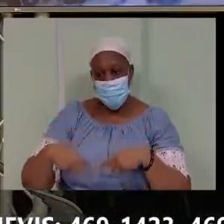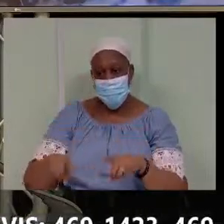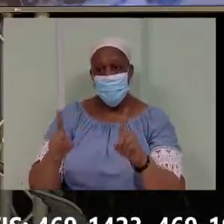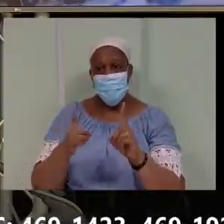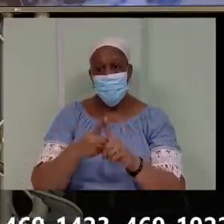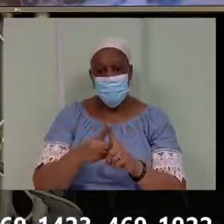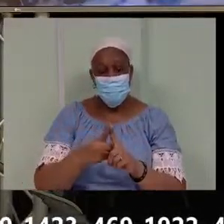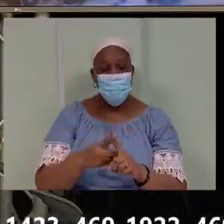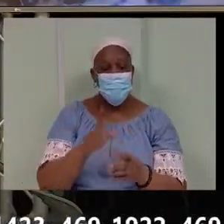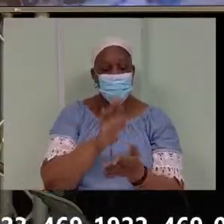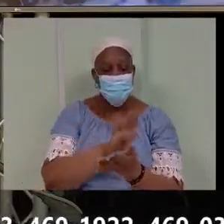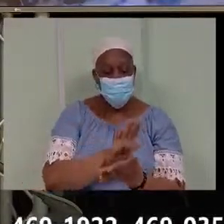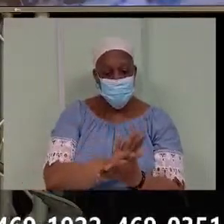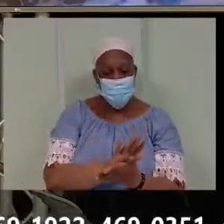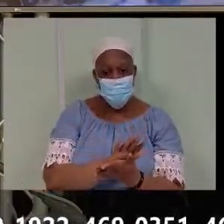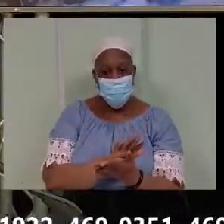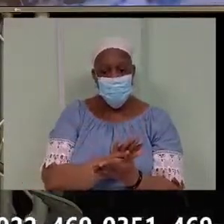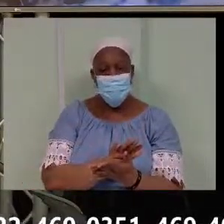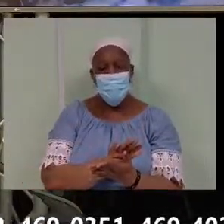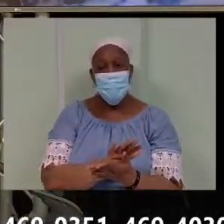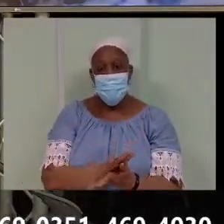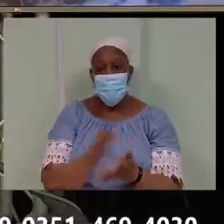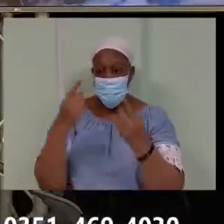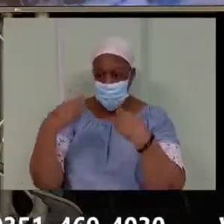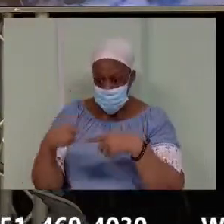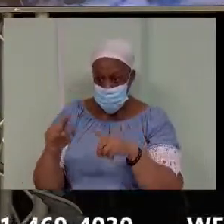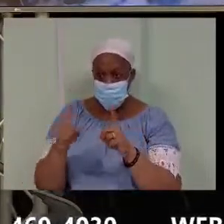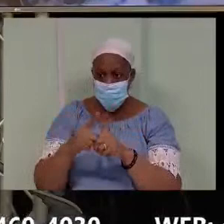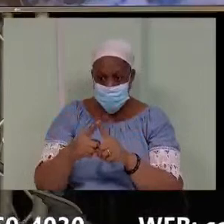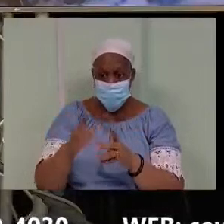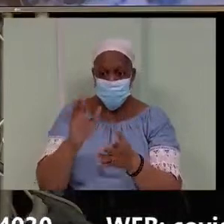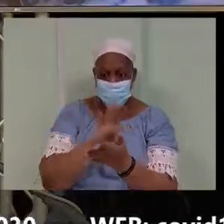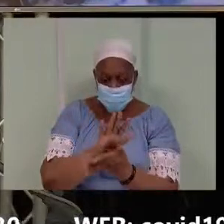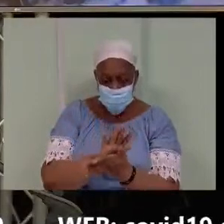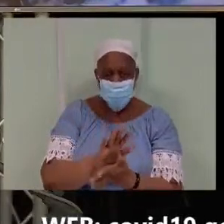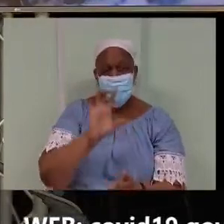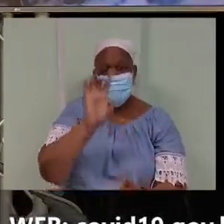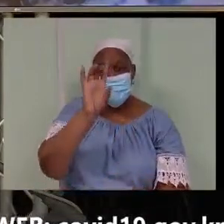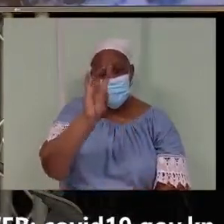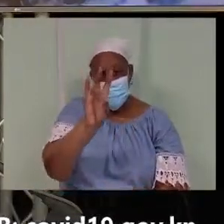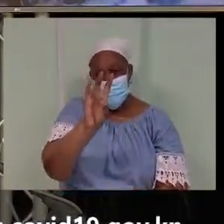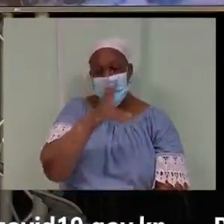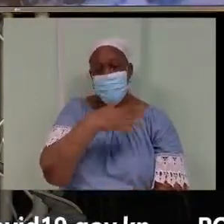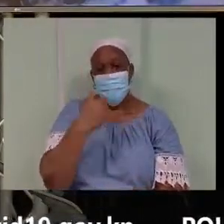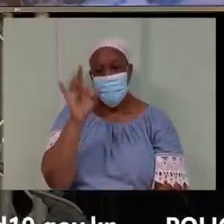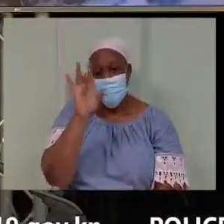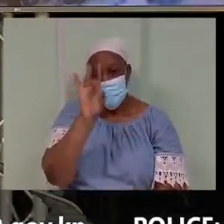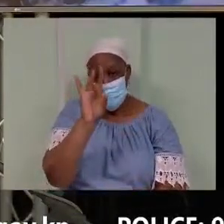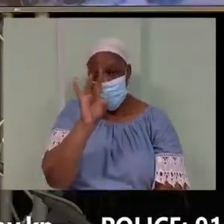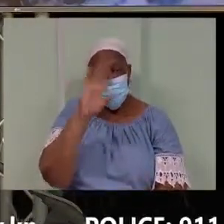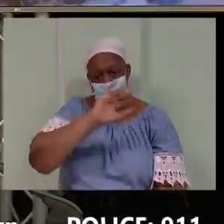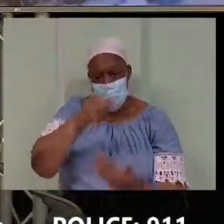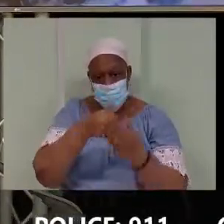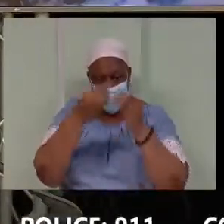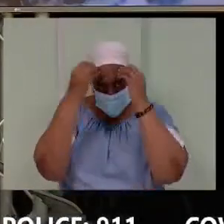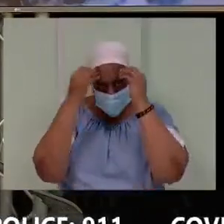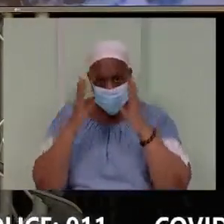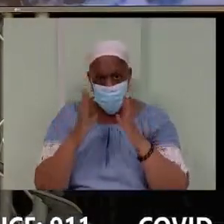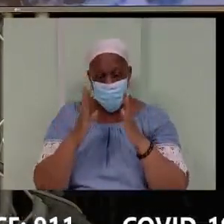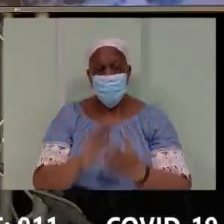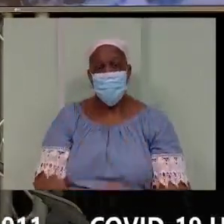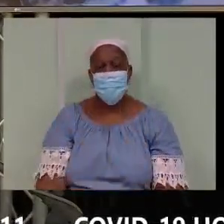physical buildings, their schools, the brick and mortar buildings, as we say. On the 7th, it's the